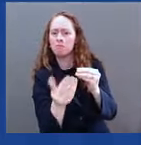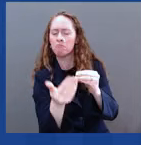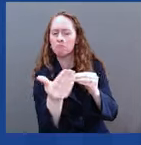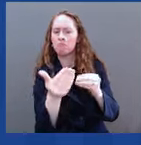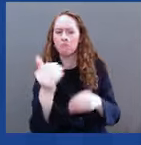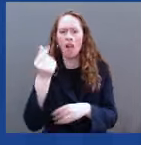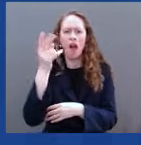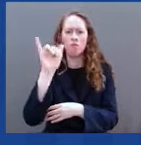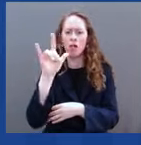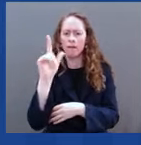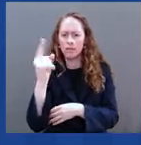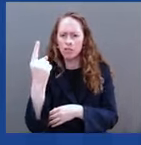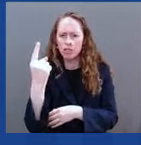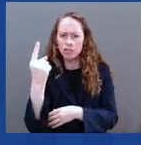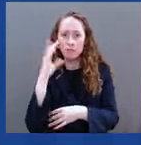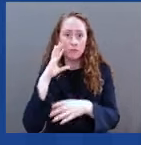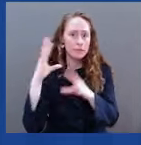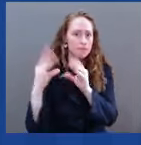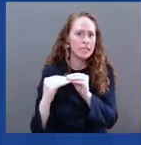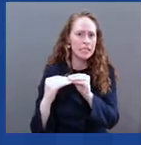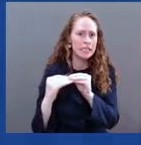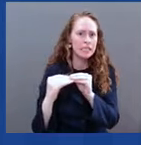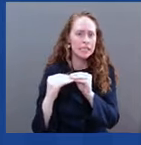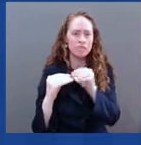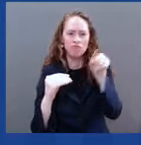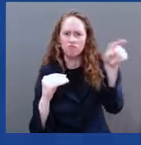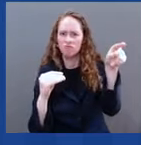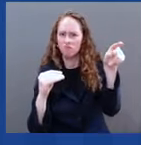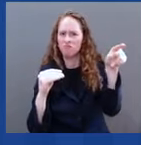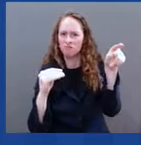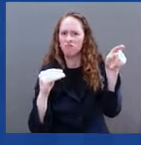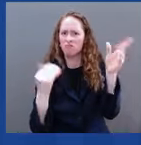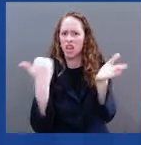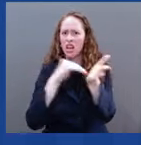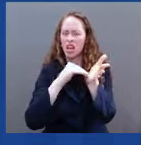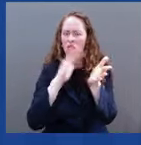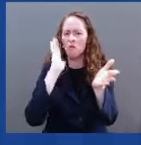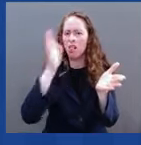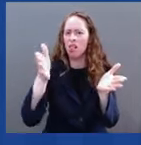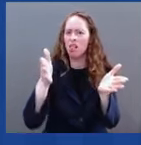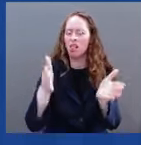On April 1st. We've had discussions because I think that